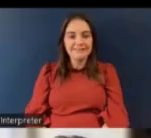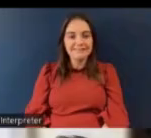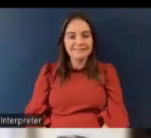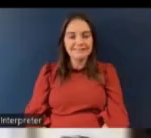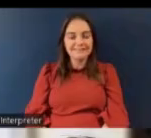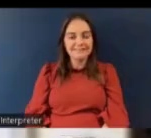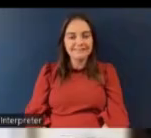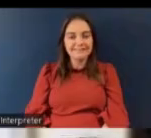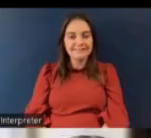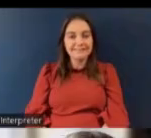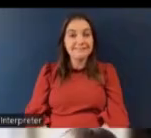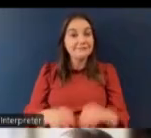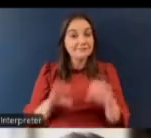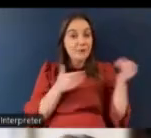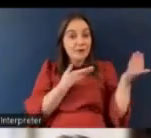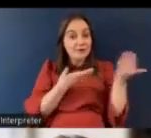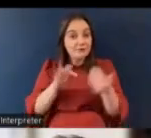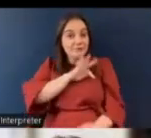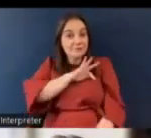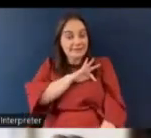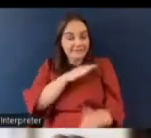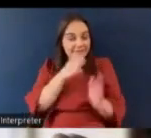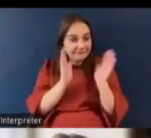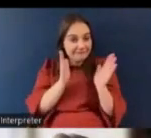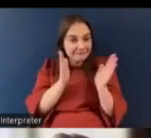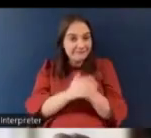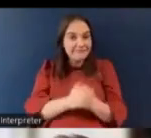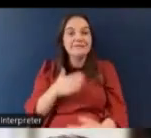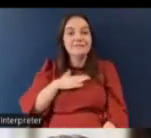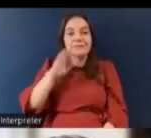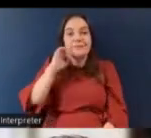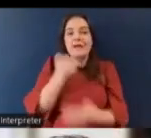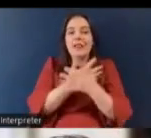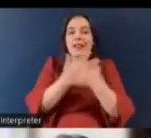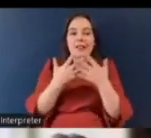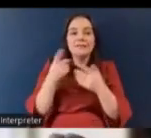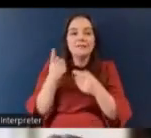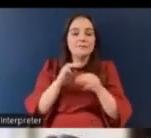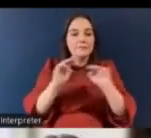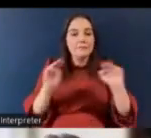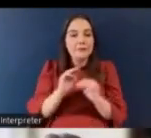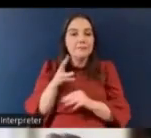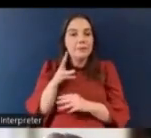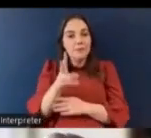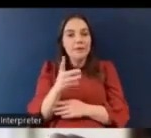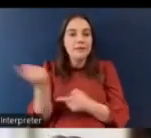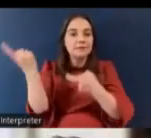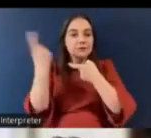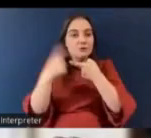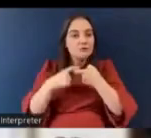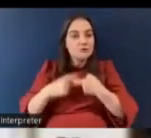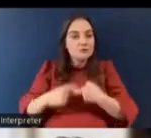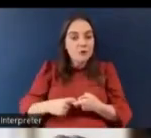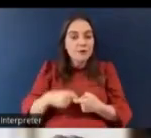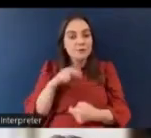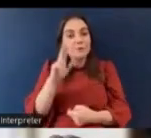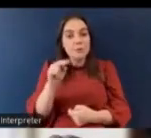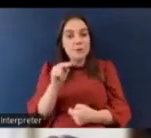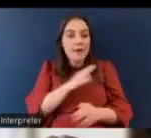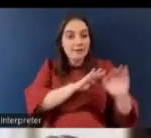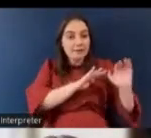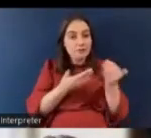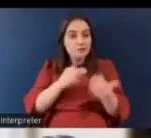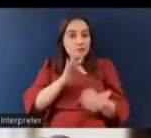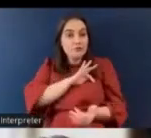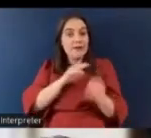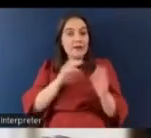So I've introduced myself just because we'll have lots of people kind of attending. You're free to introduce yourselves